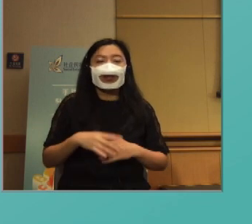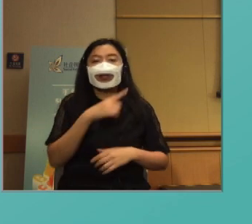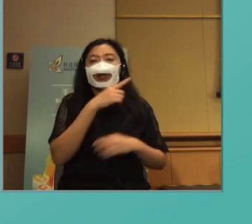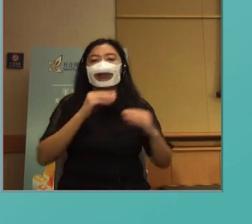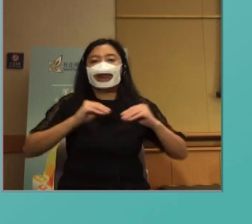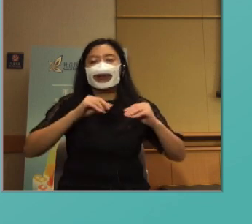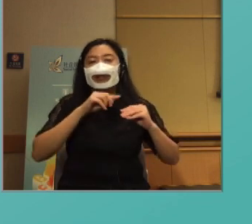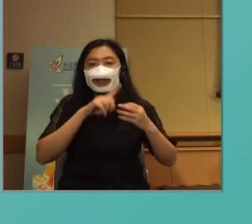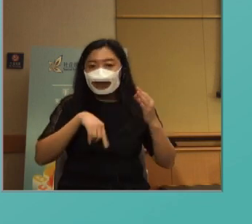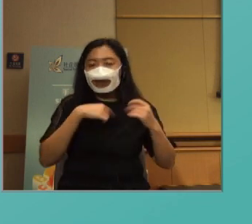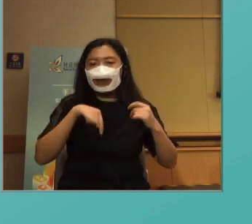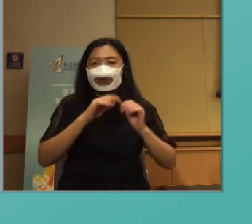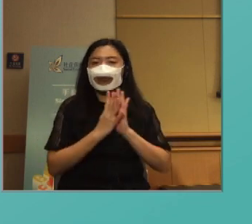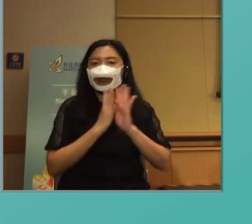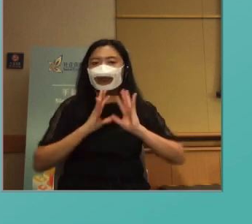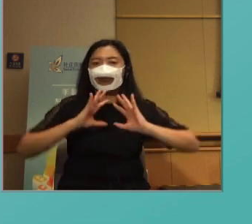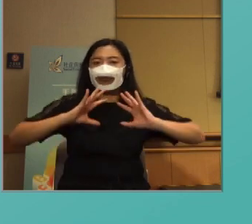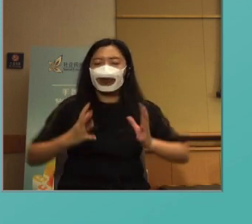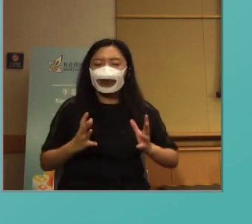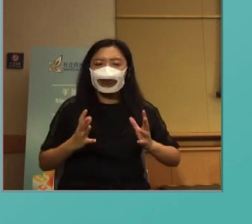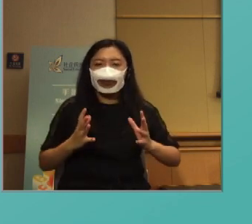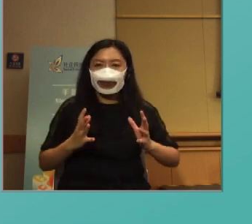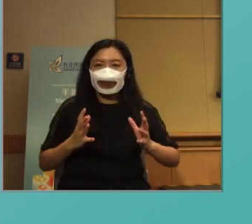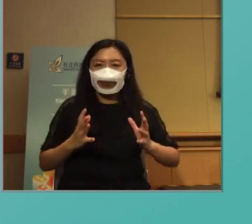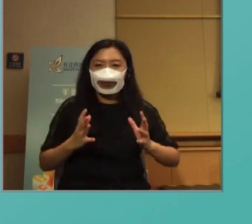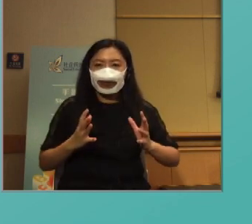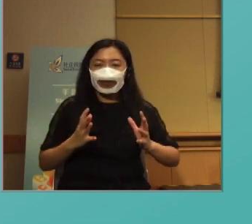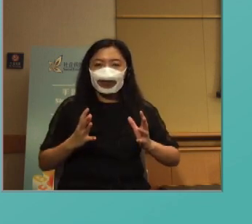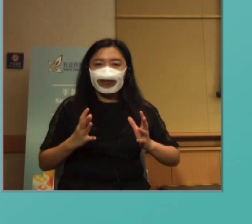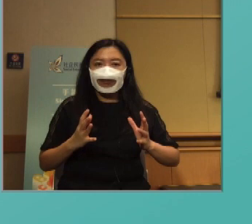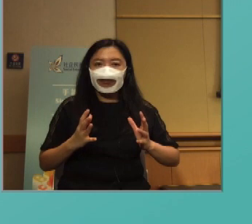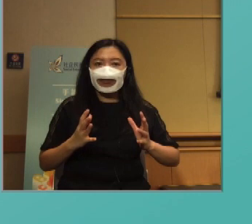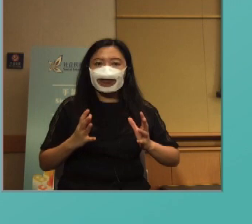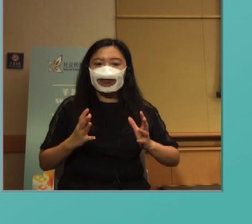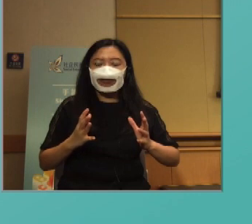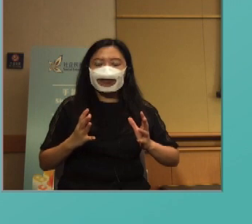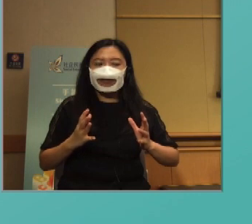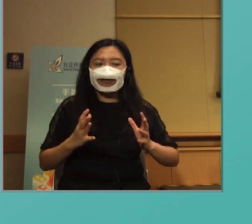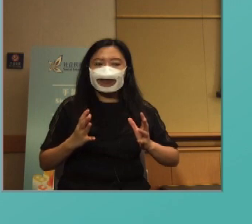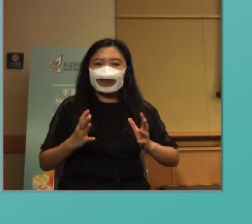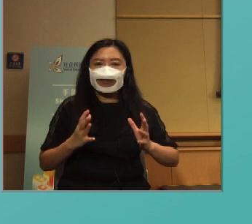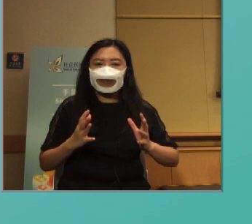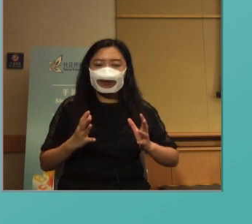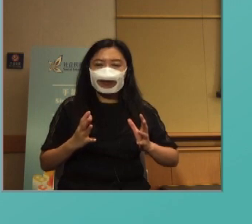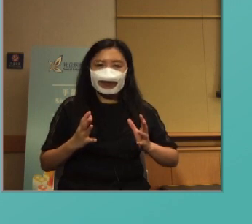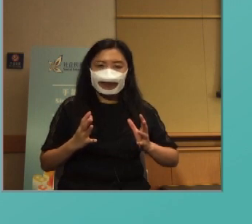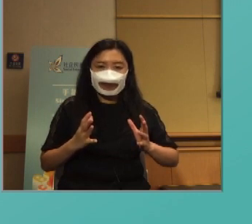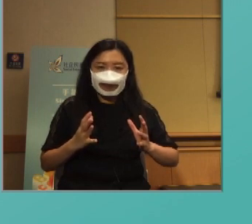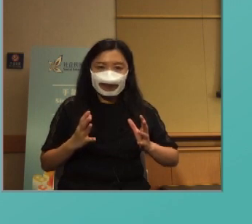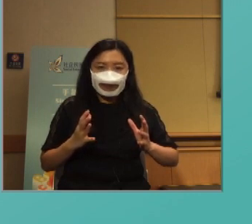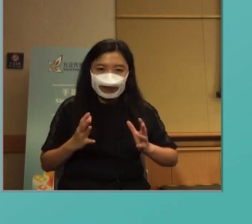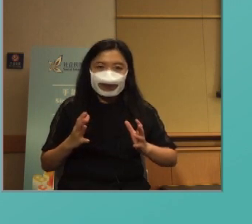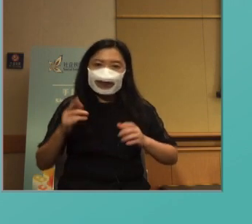pursue some mobile programs with familiar goals in the means. That's